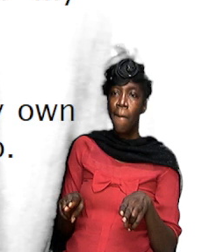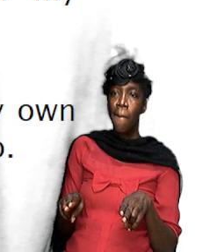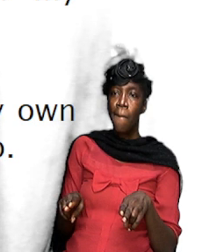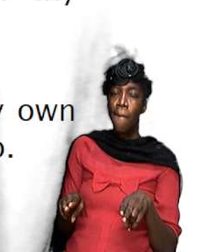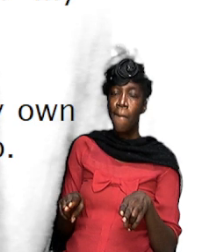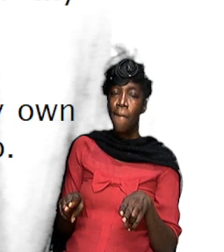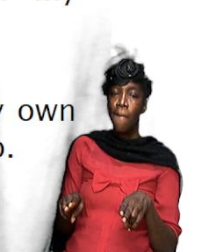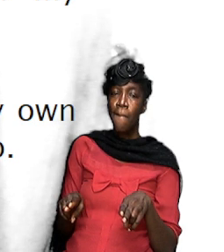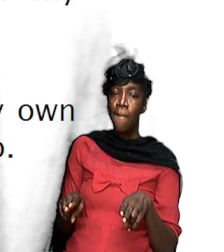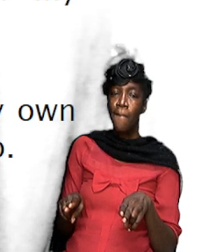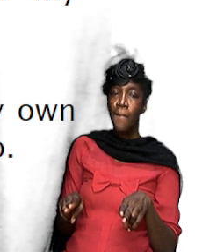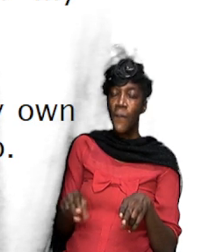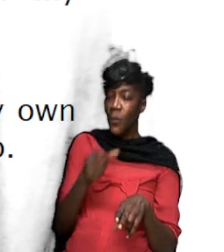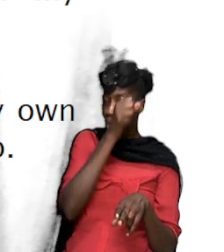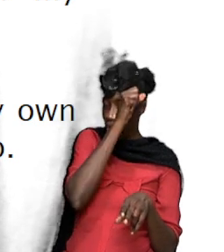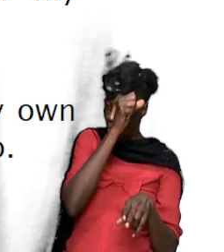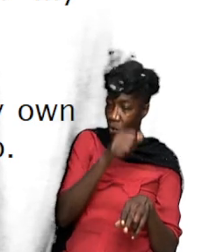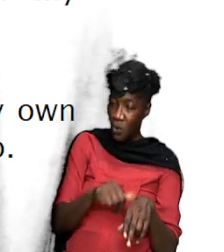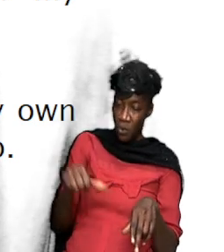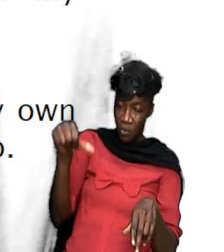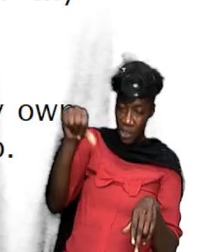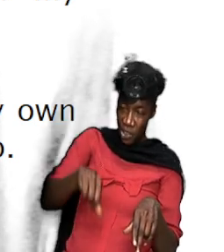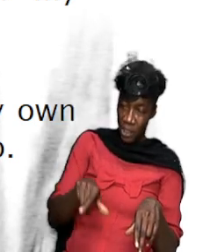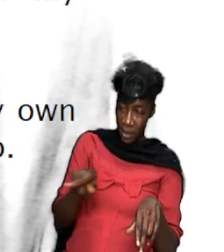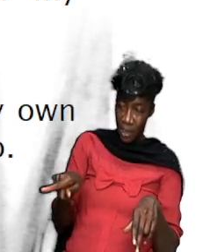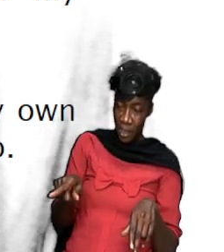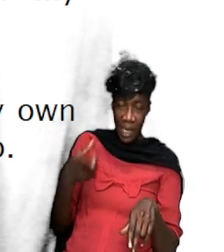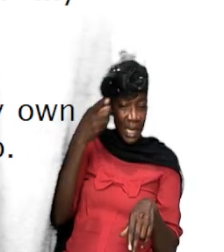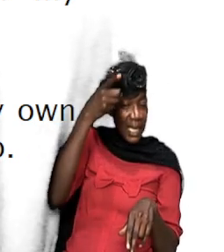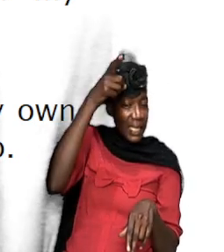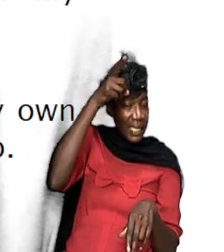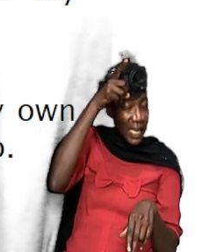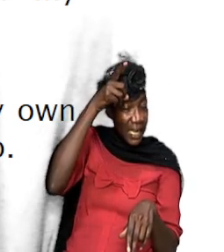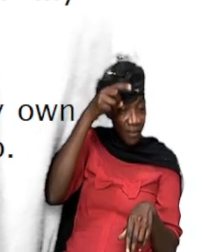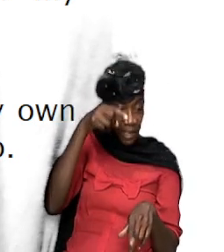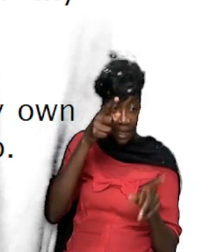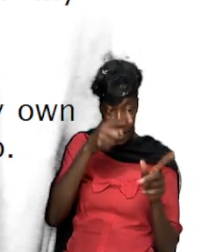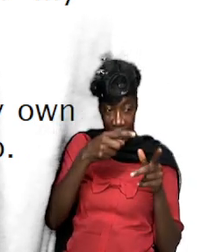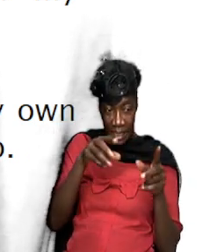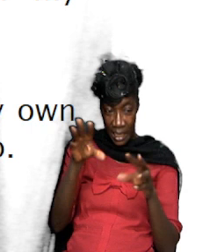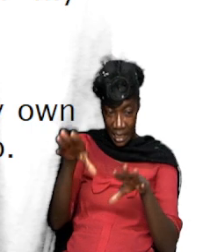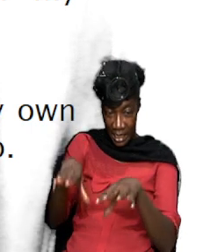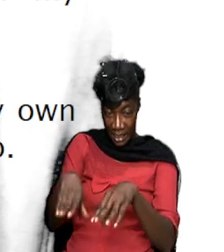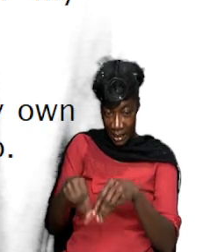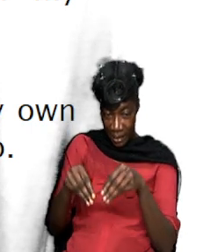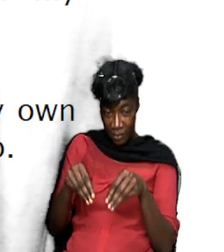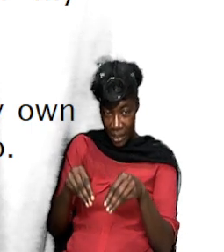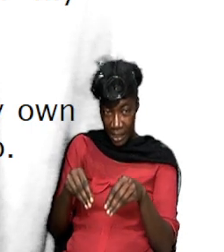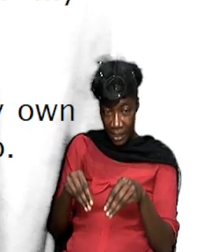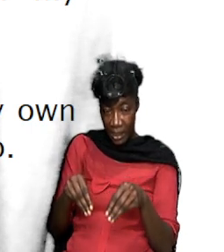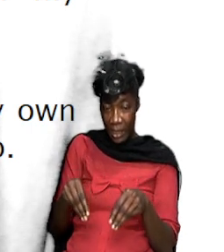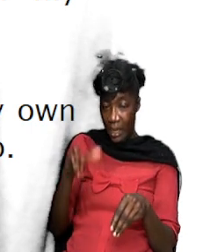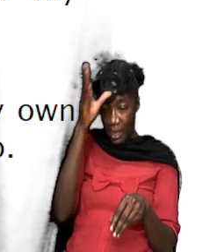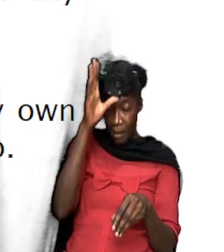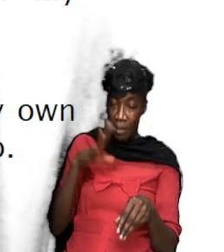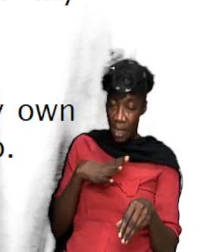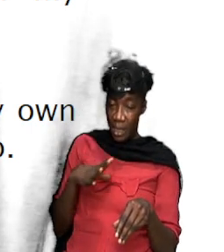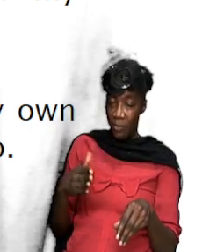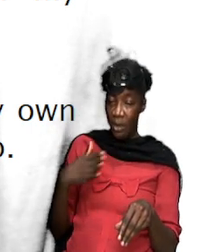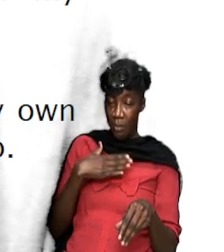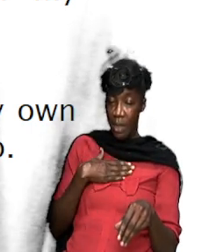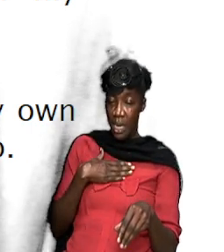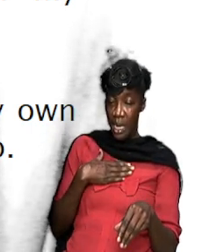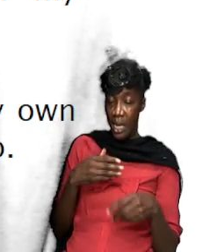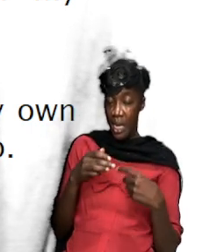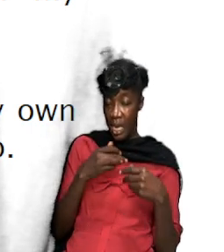David was accepted. For David, he said, he's a man after my own heart.